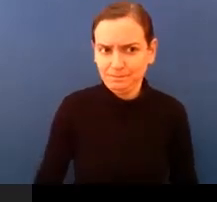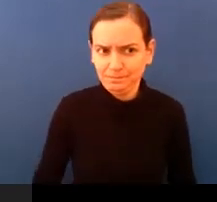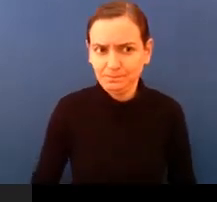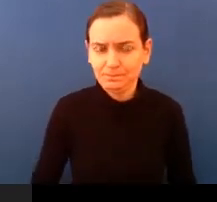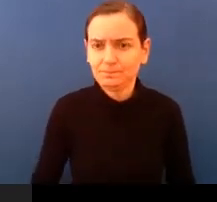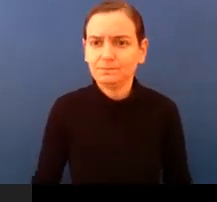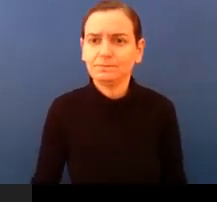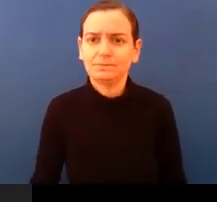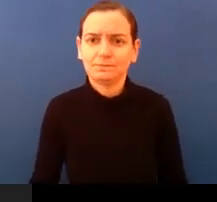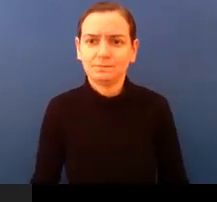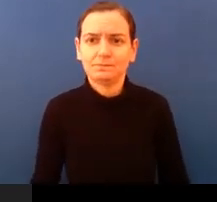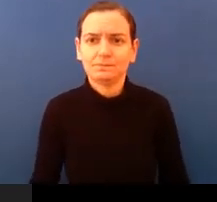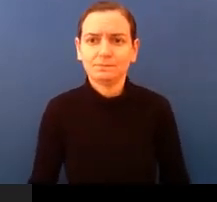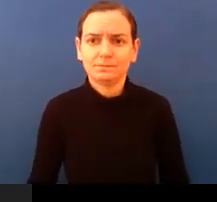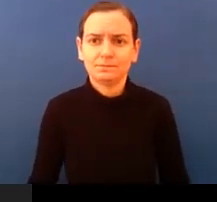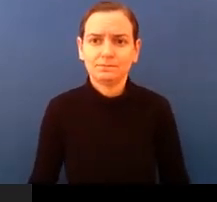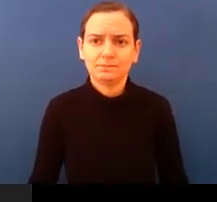dogs.